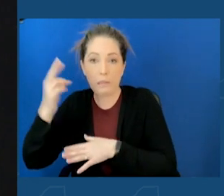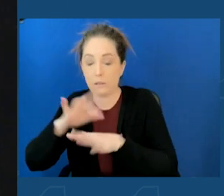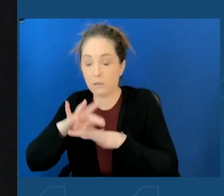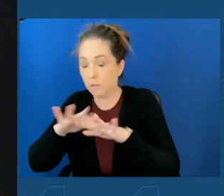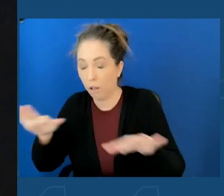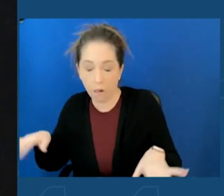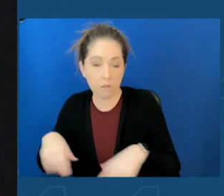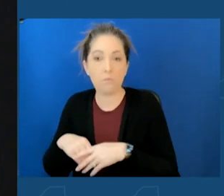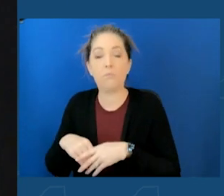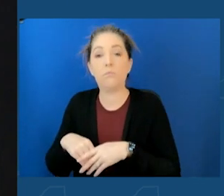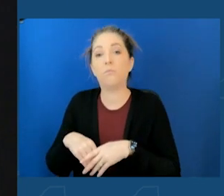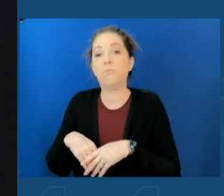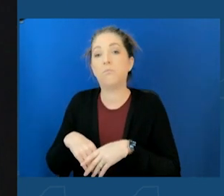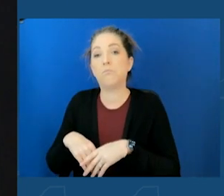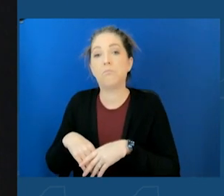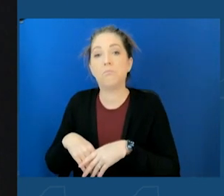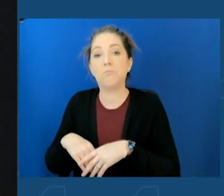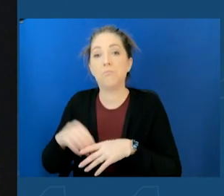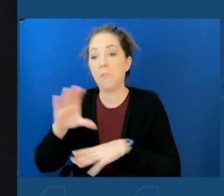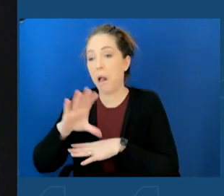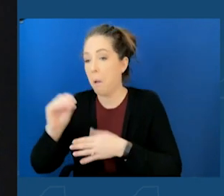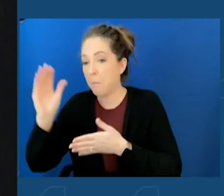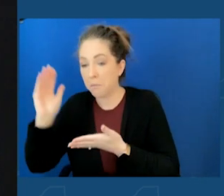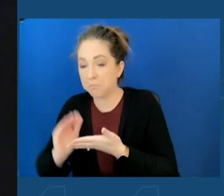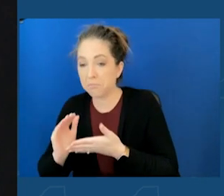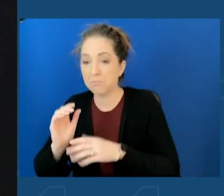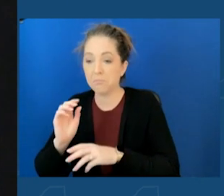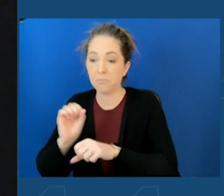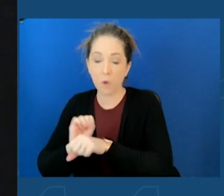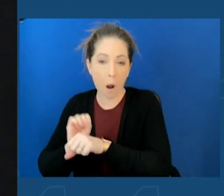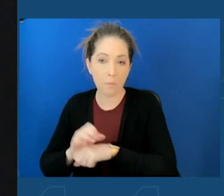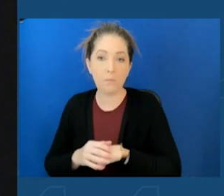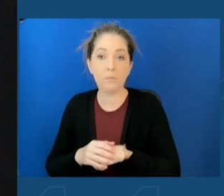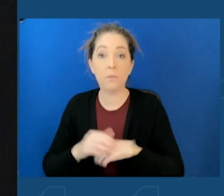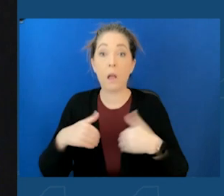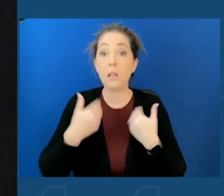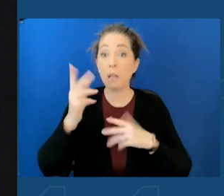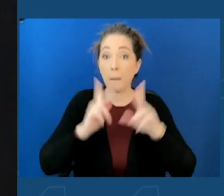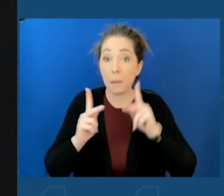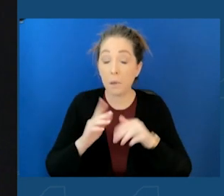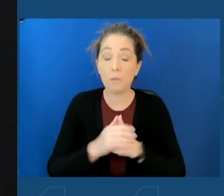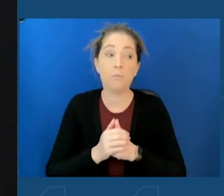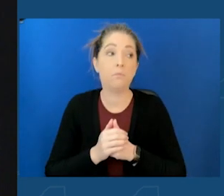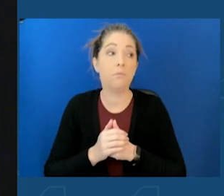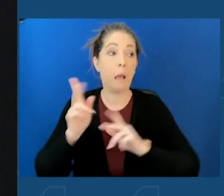downsized. Young people, people in communities of color, they don't have role